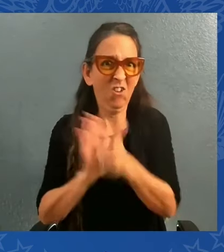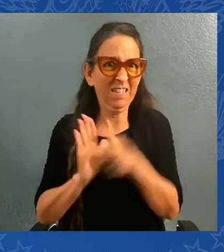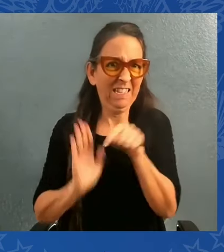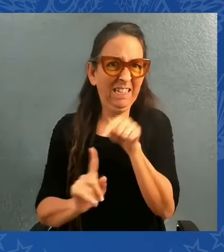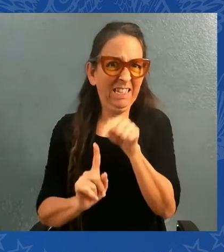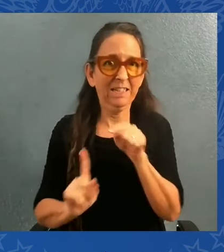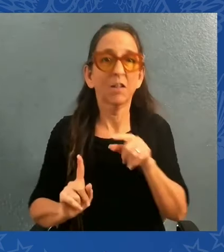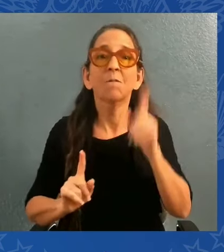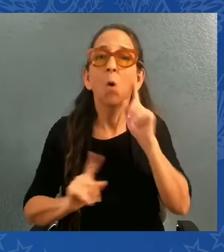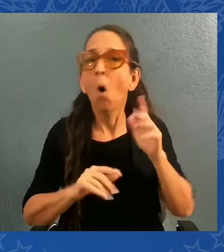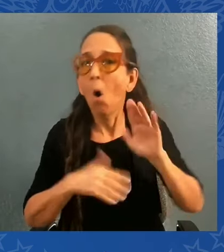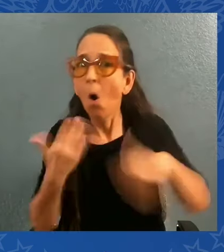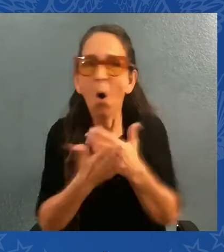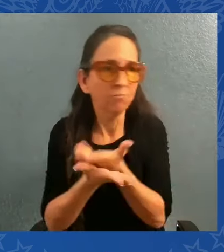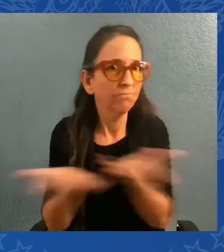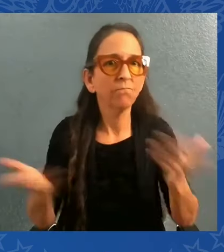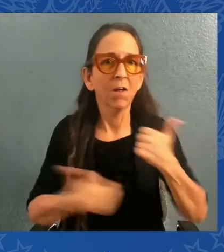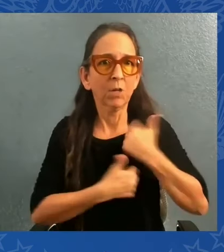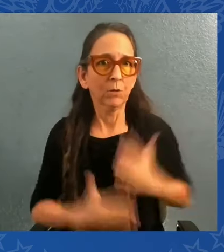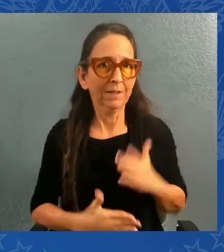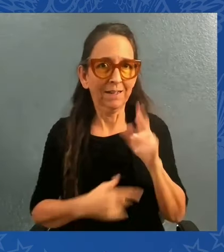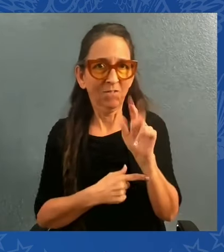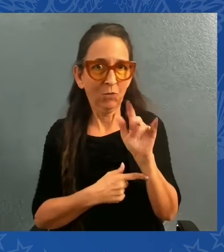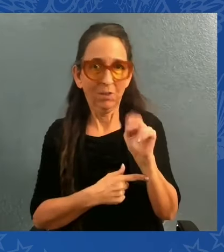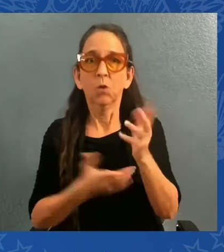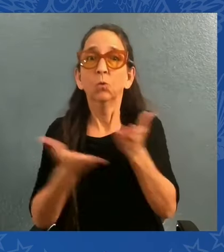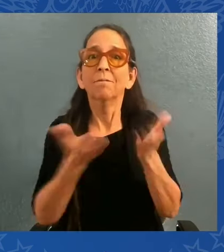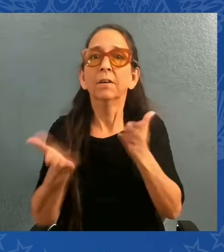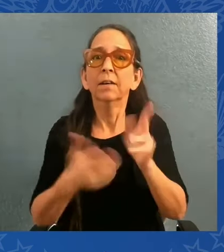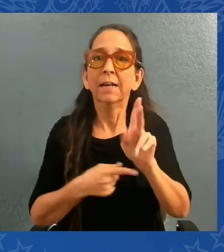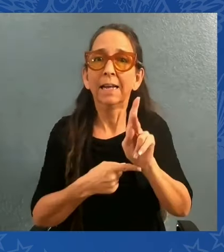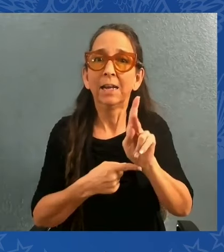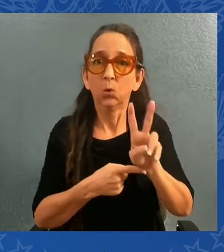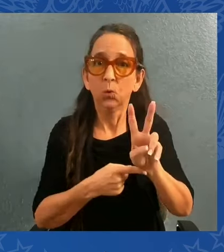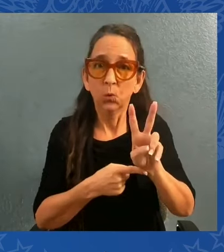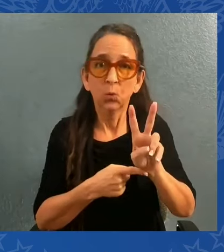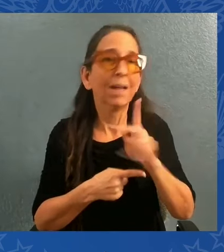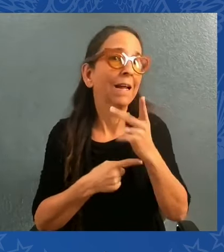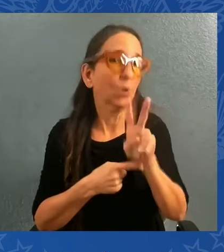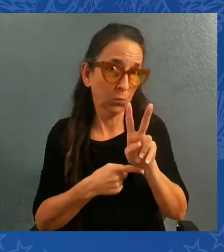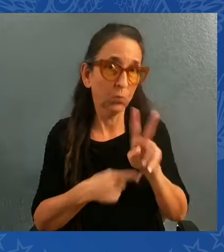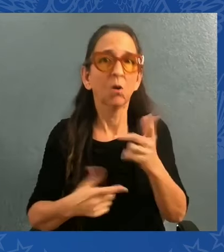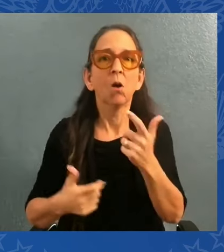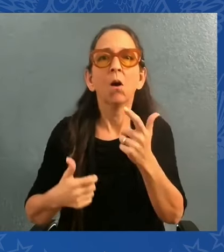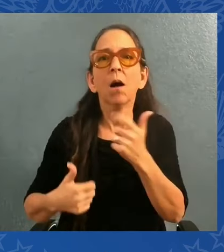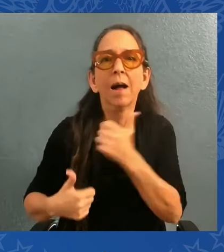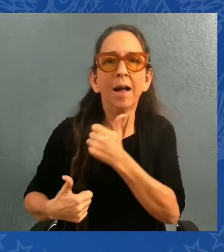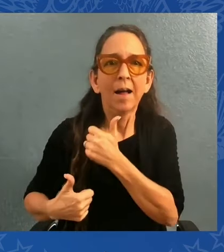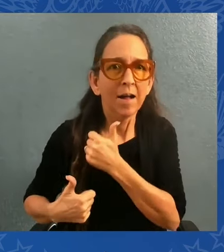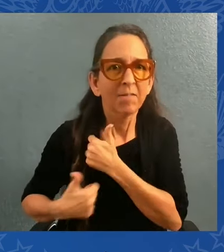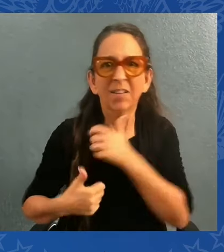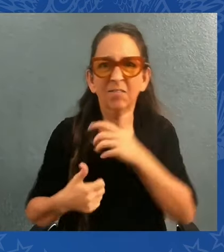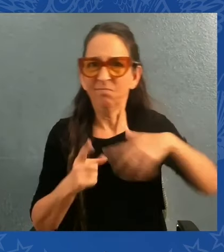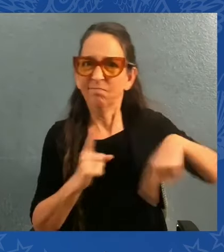who served at K2 Air Base in Uzbekistan, constantly surrounded by toxins, we want to honor you. We want to